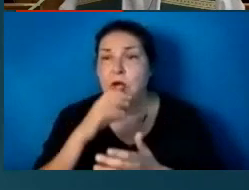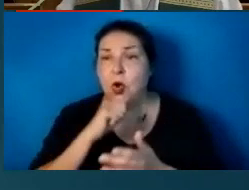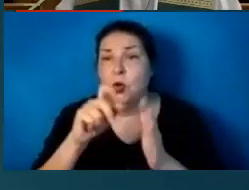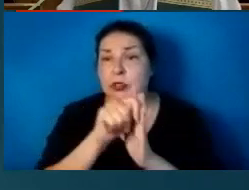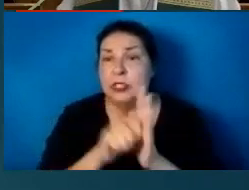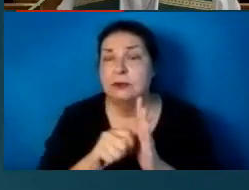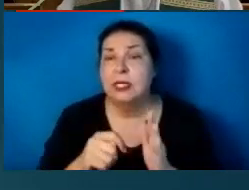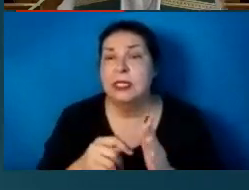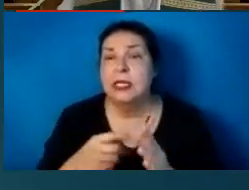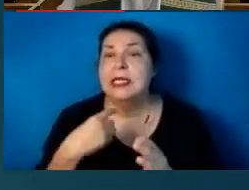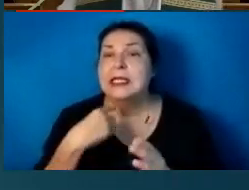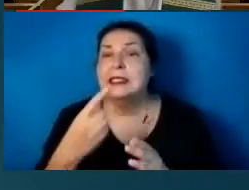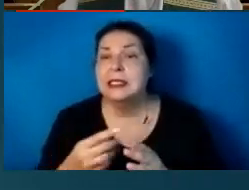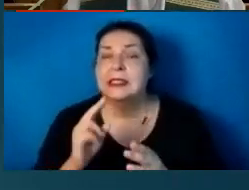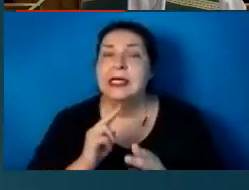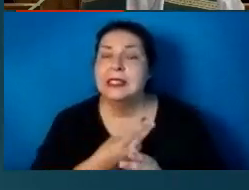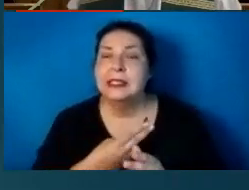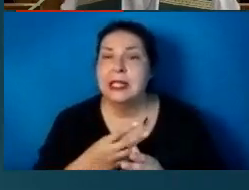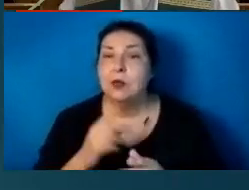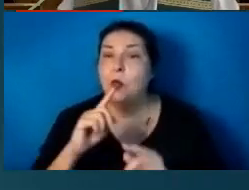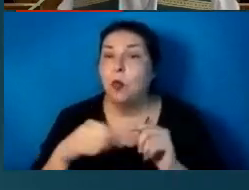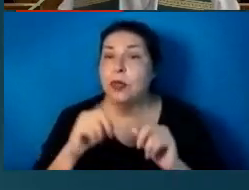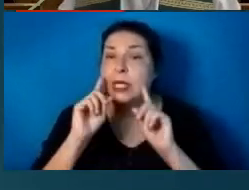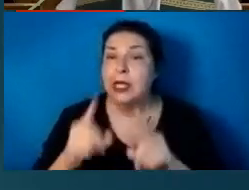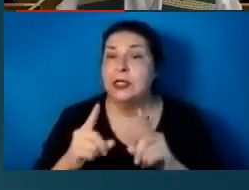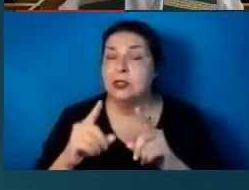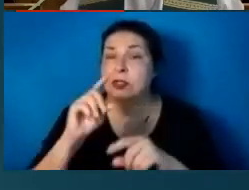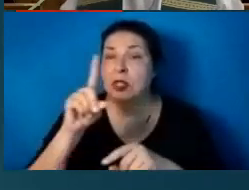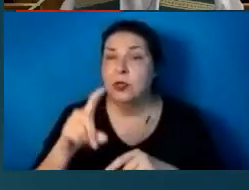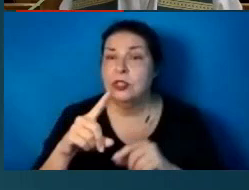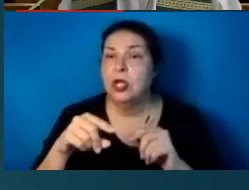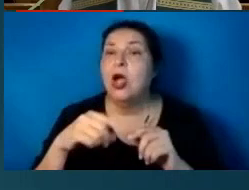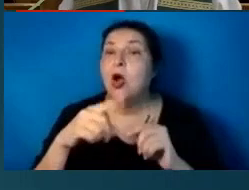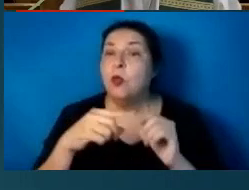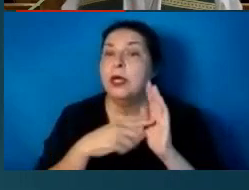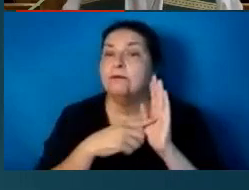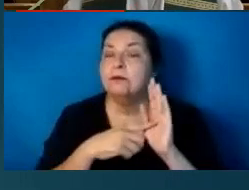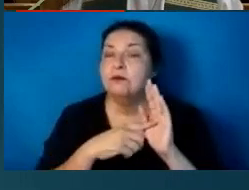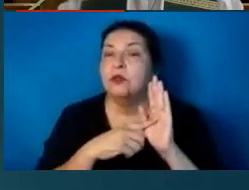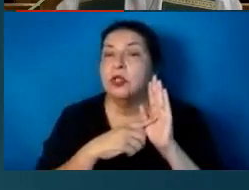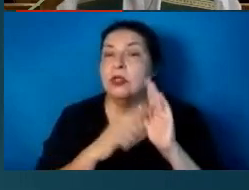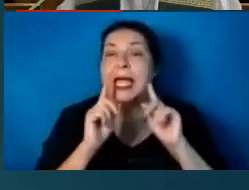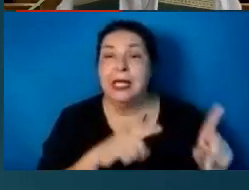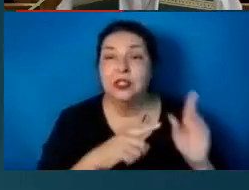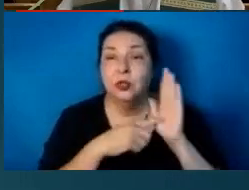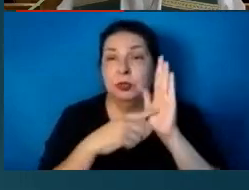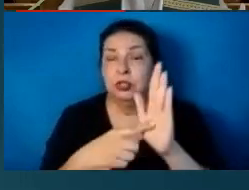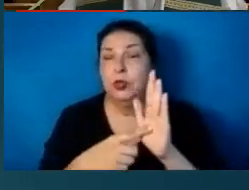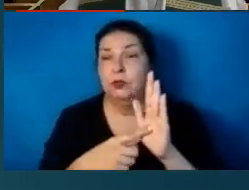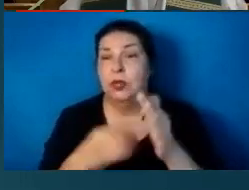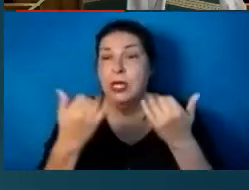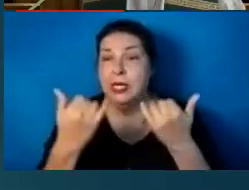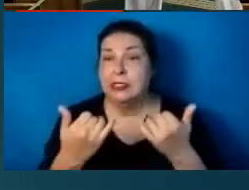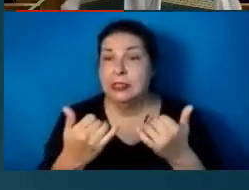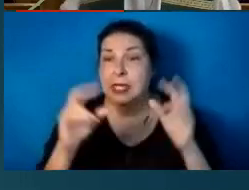the answer to that question will finally be evident and available to all. And our theme this